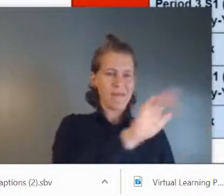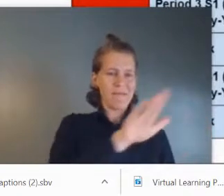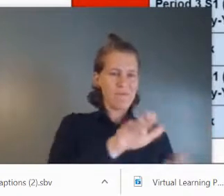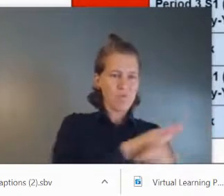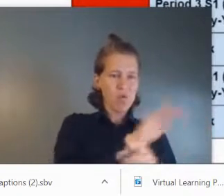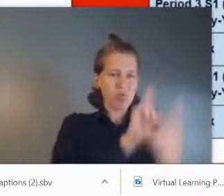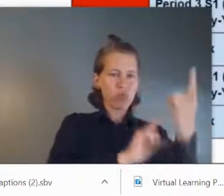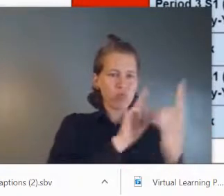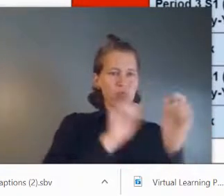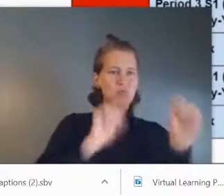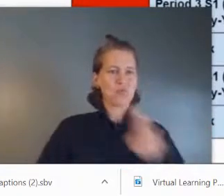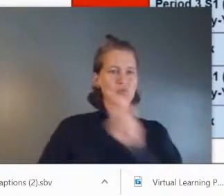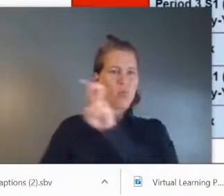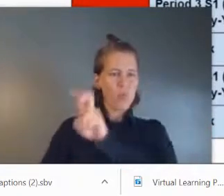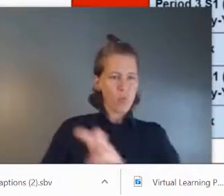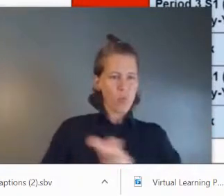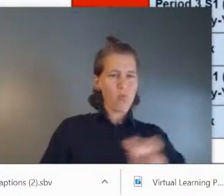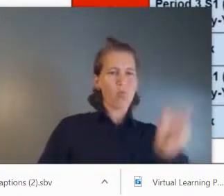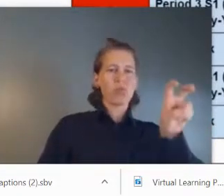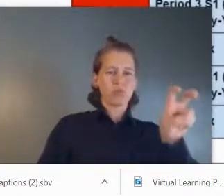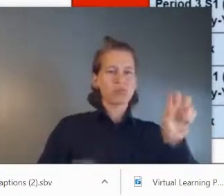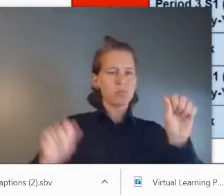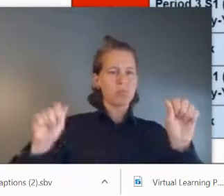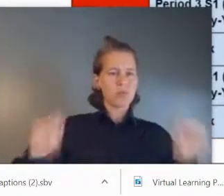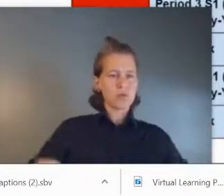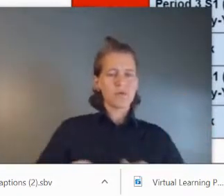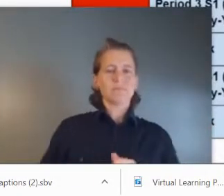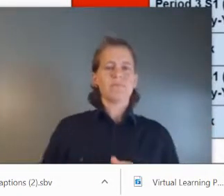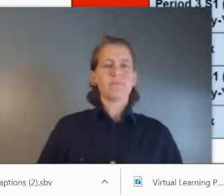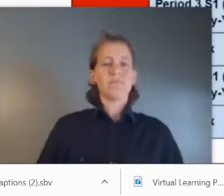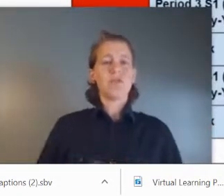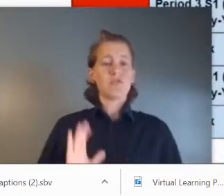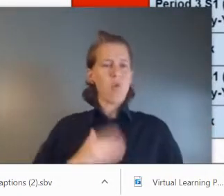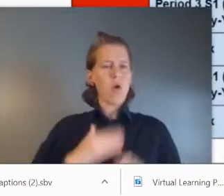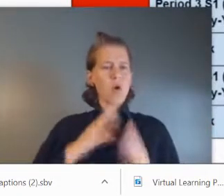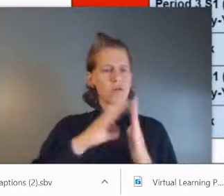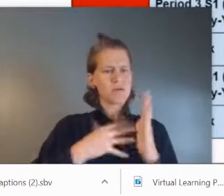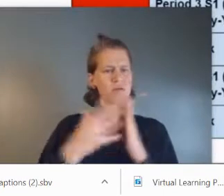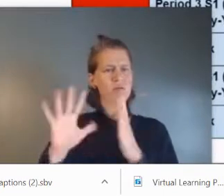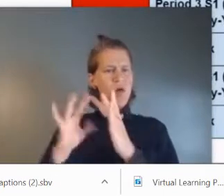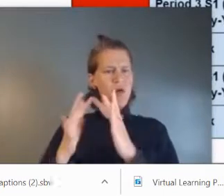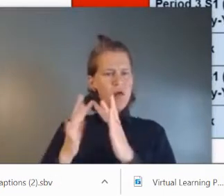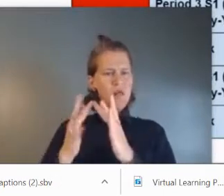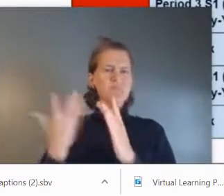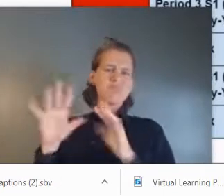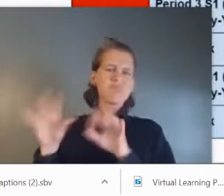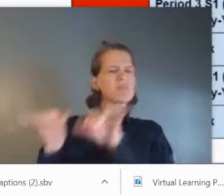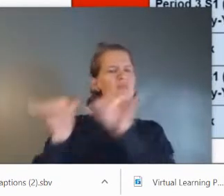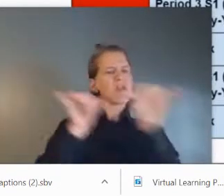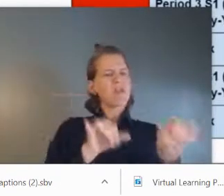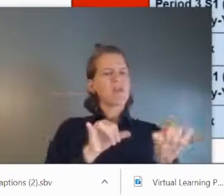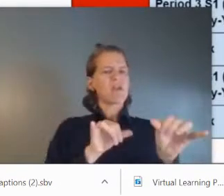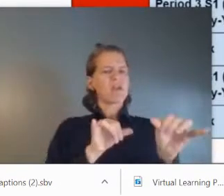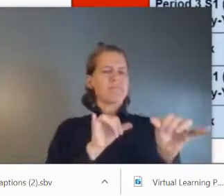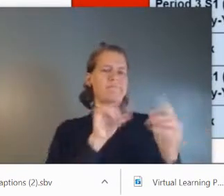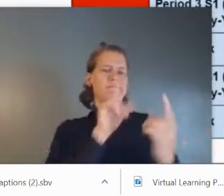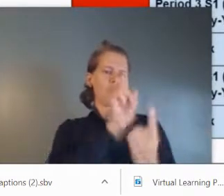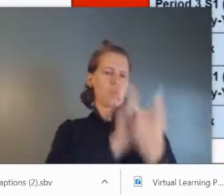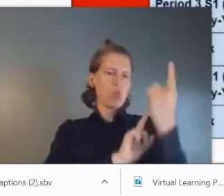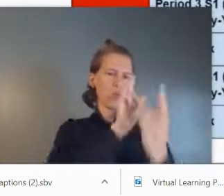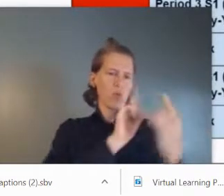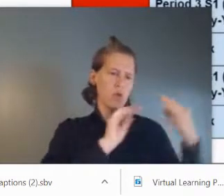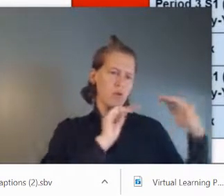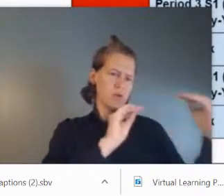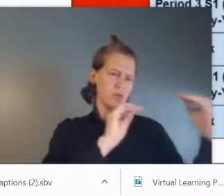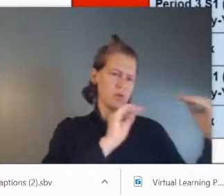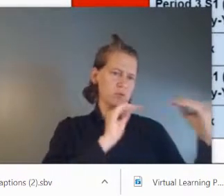alternating A-B year-long classes similar to regular in-person instruction. Additionally, semester and A-B year-long courses receive the